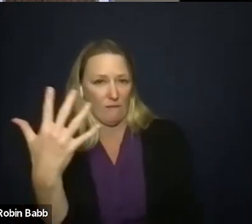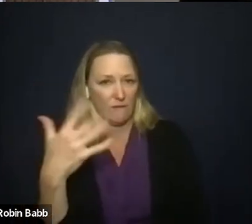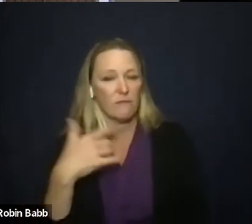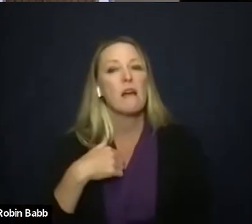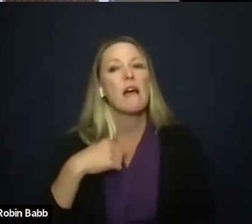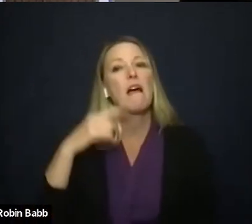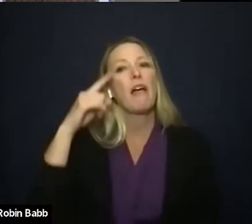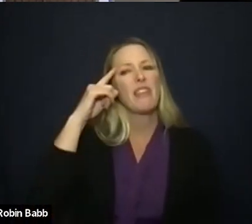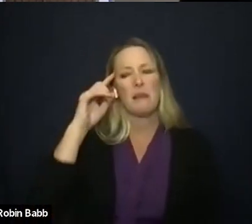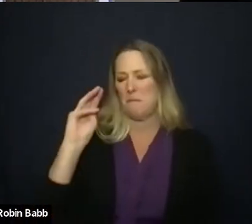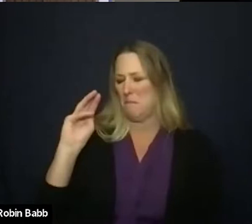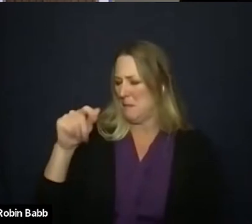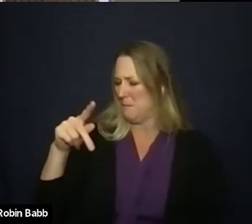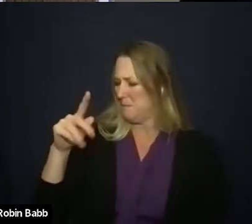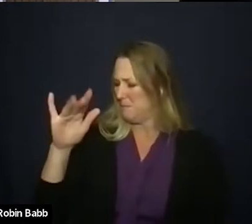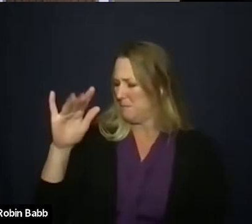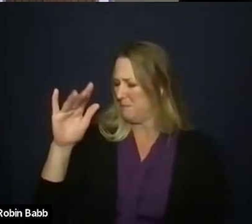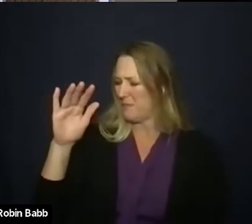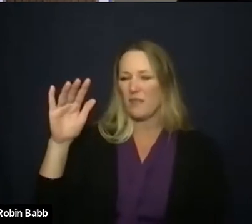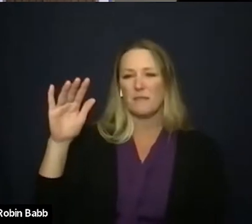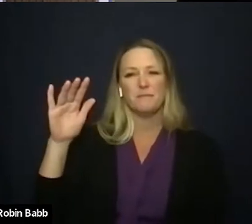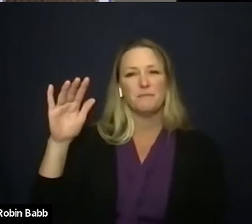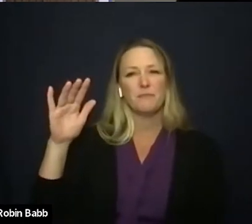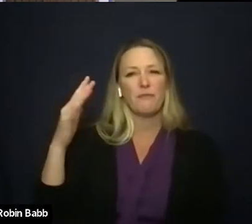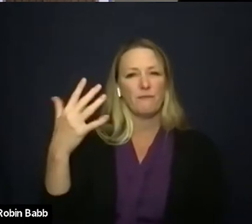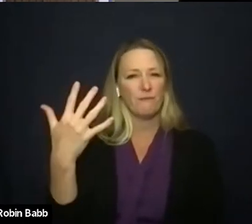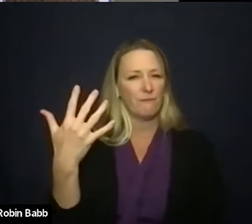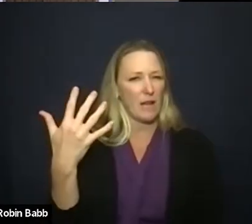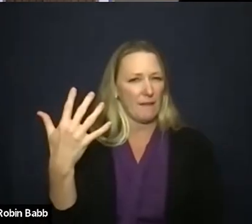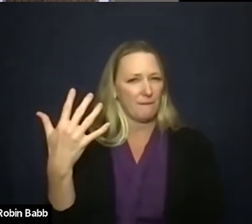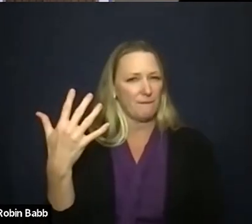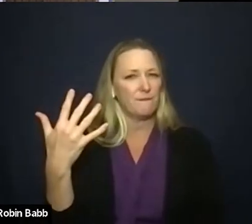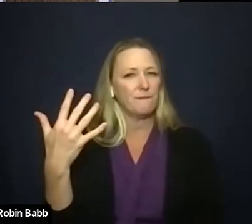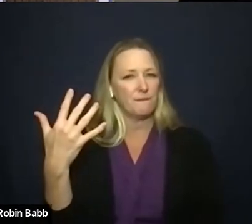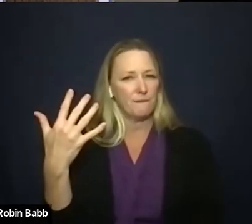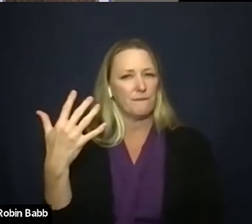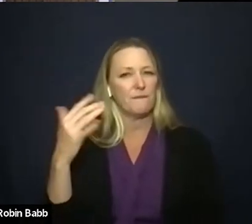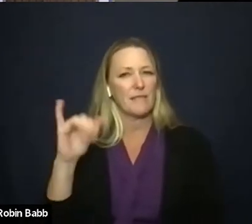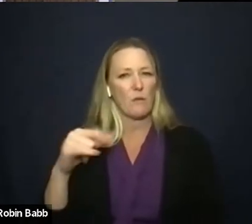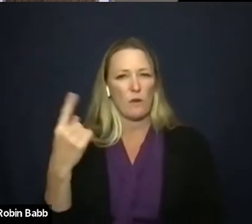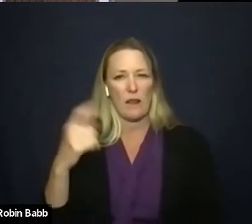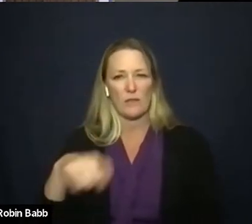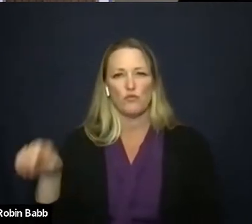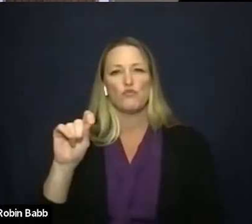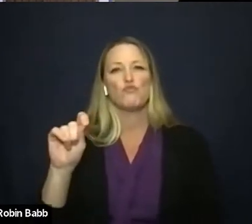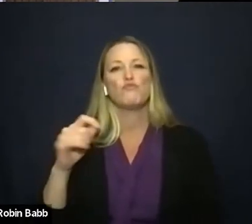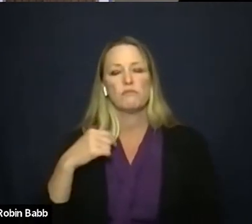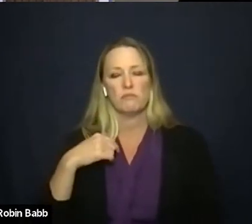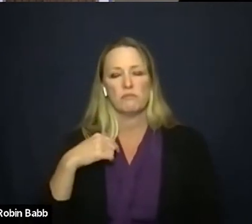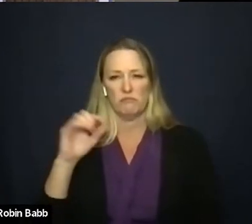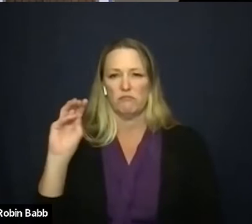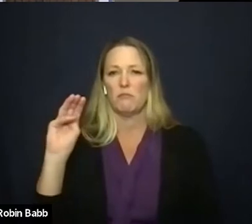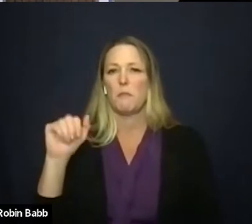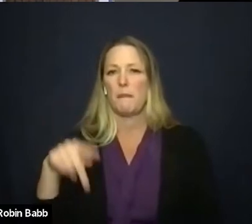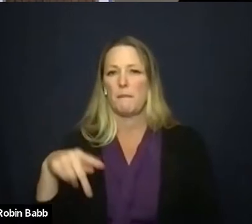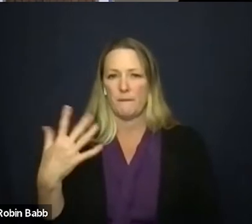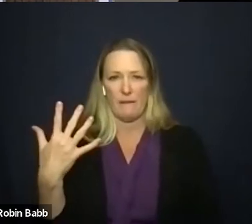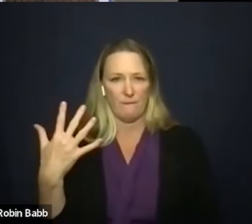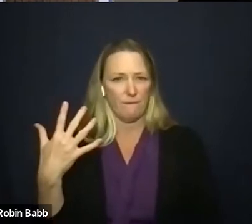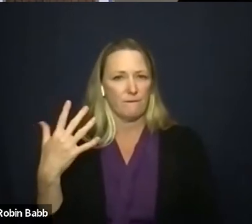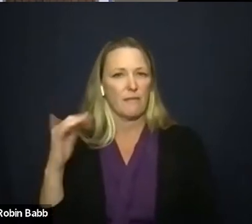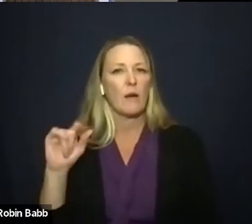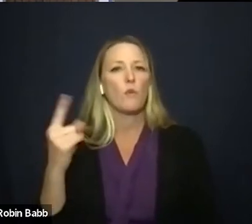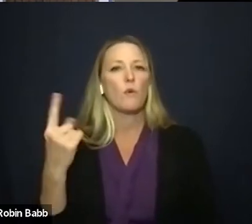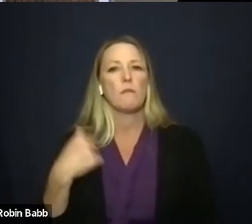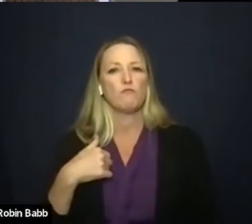is map five that i'm looking at that's what i circled here is what i'm i'm prepared to